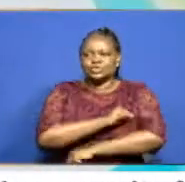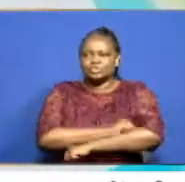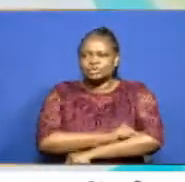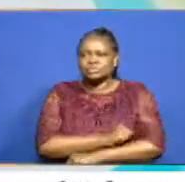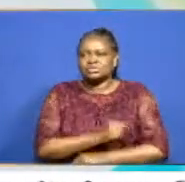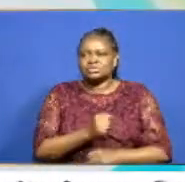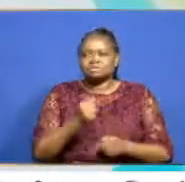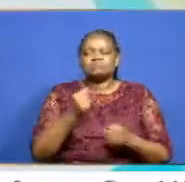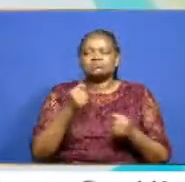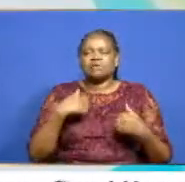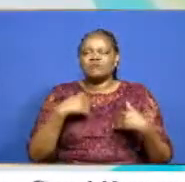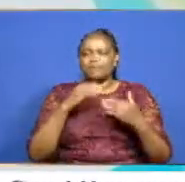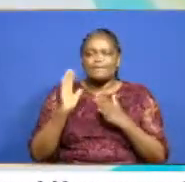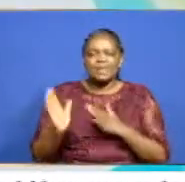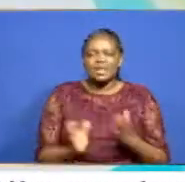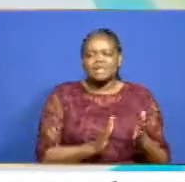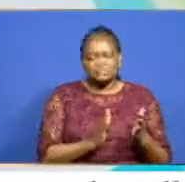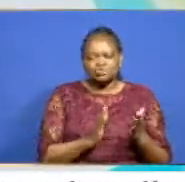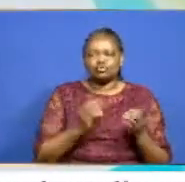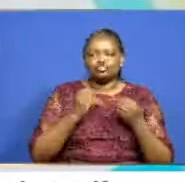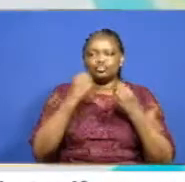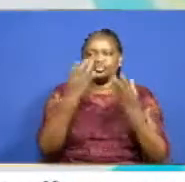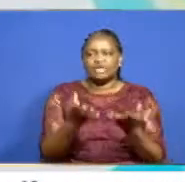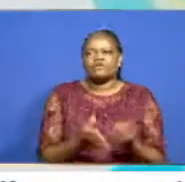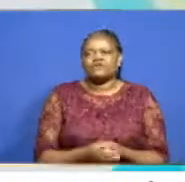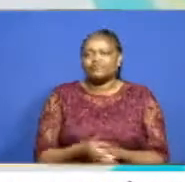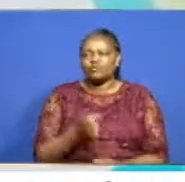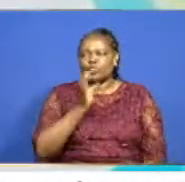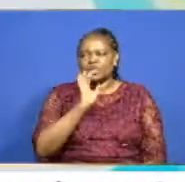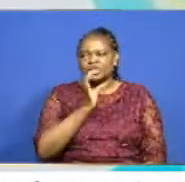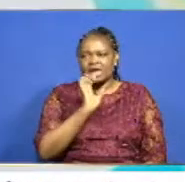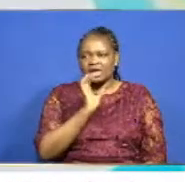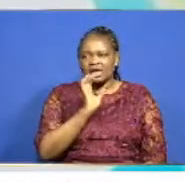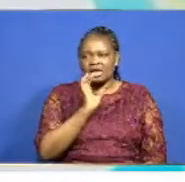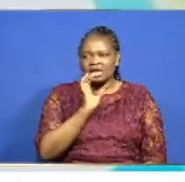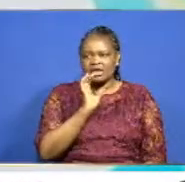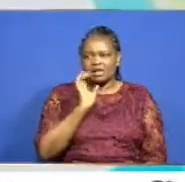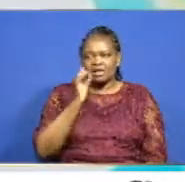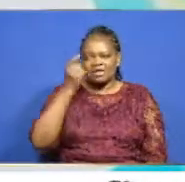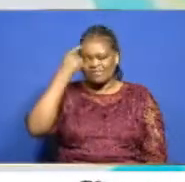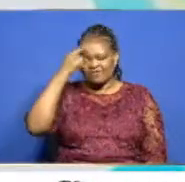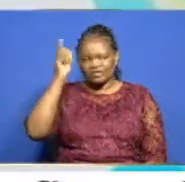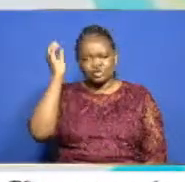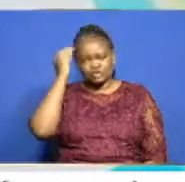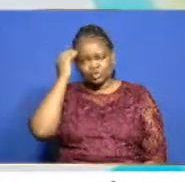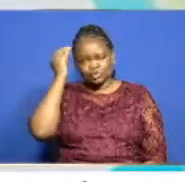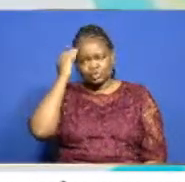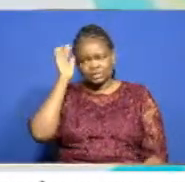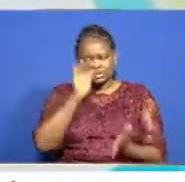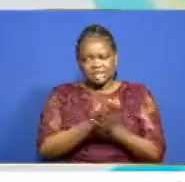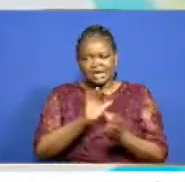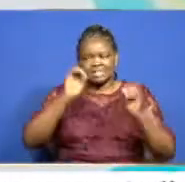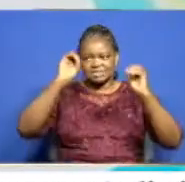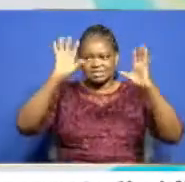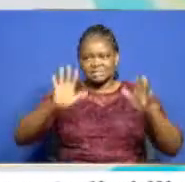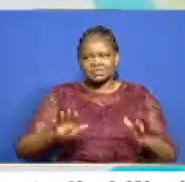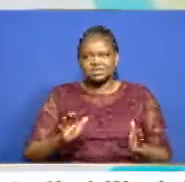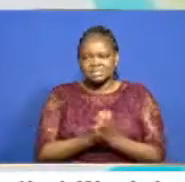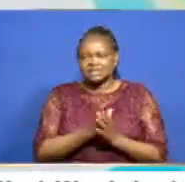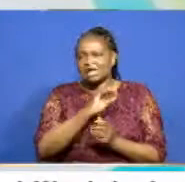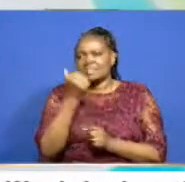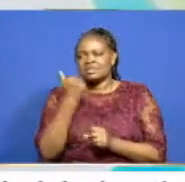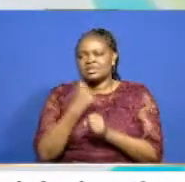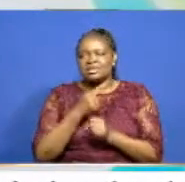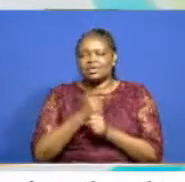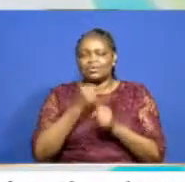made arrangements to provide water for the learners and the teachers and other members of staff